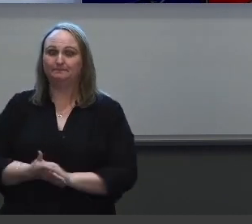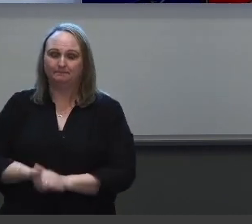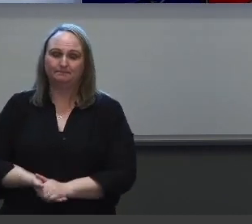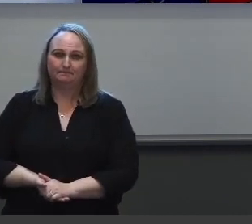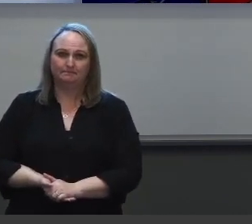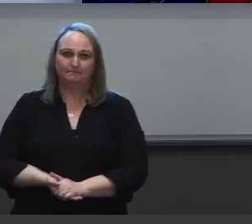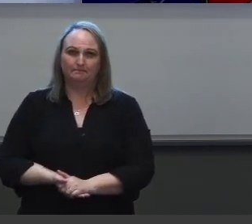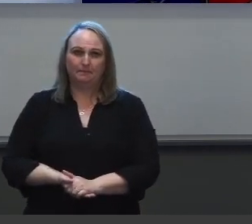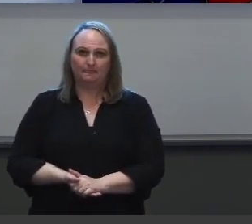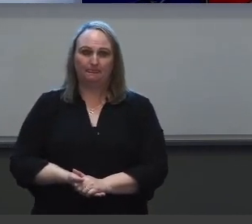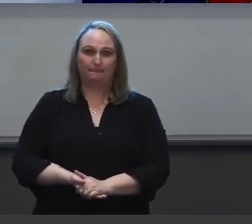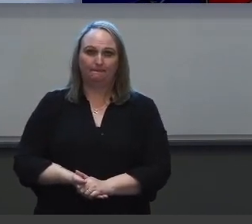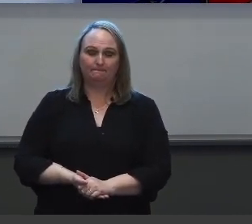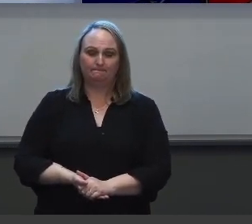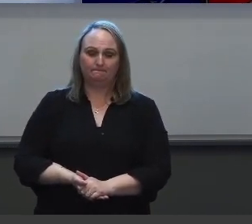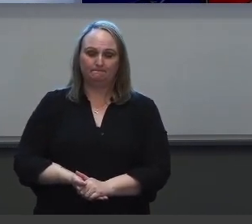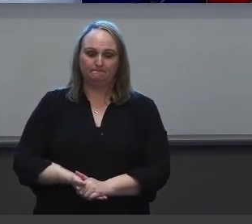behaviors.